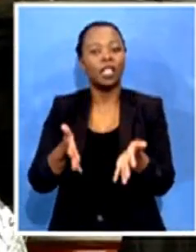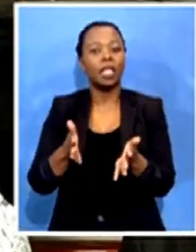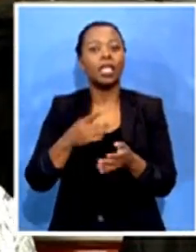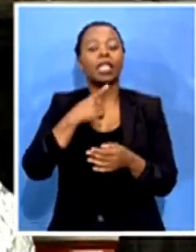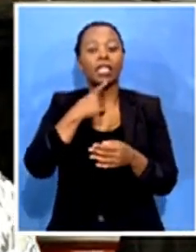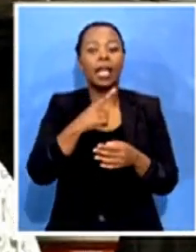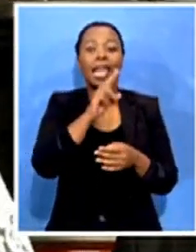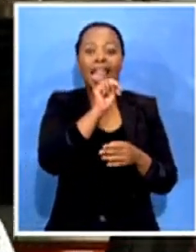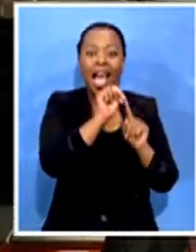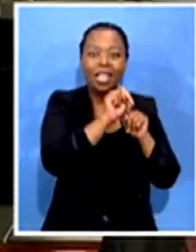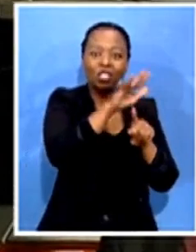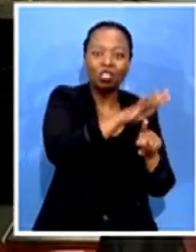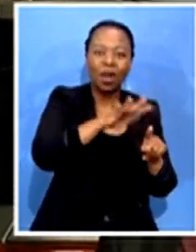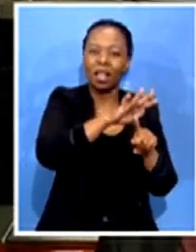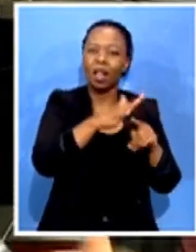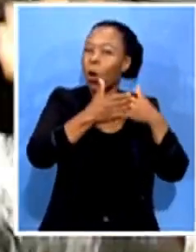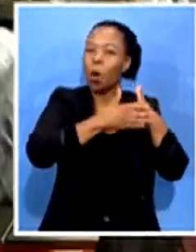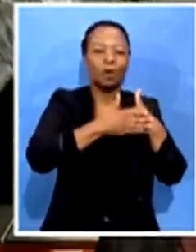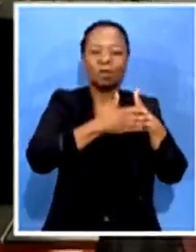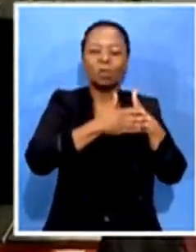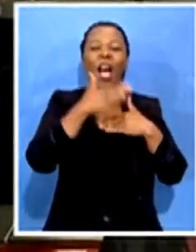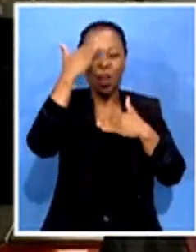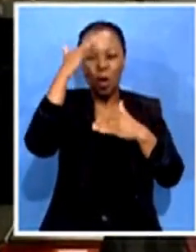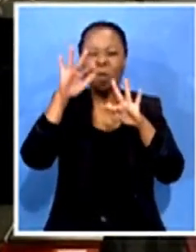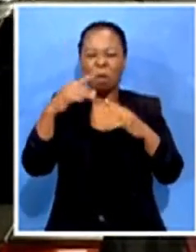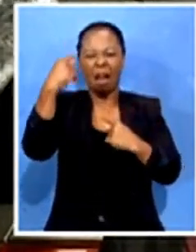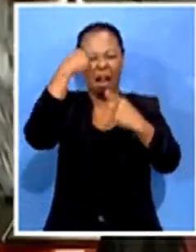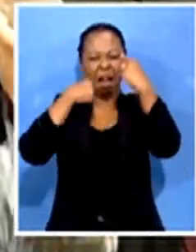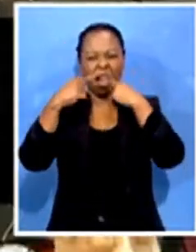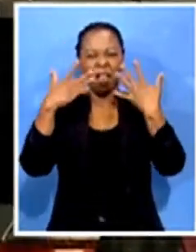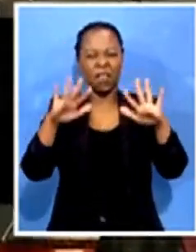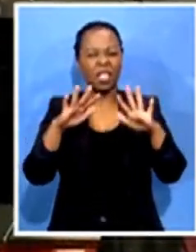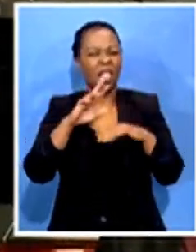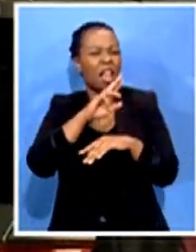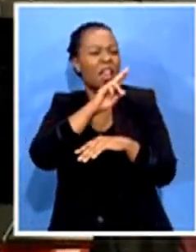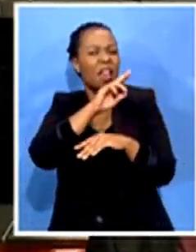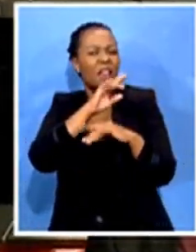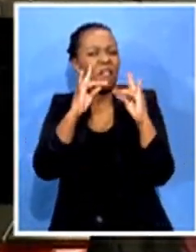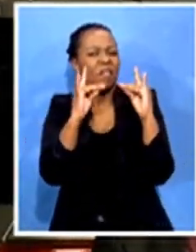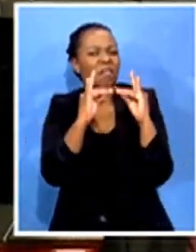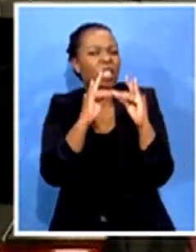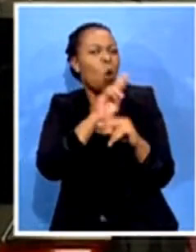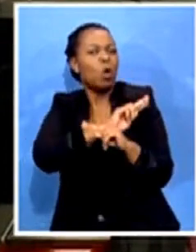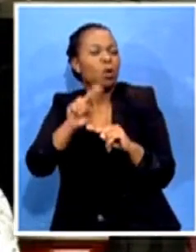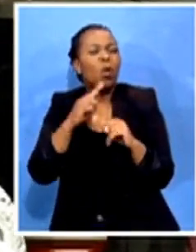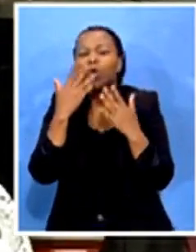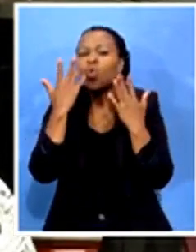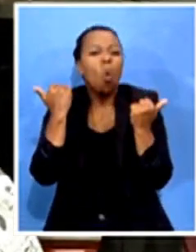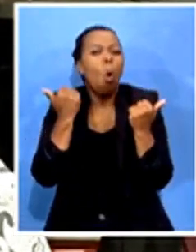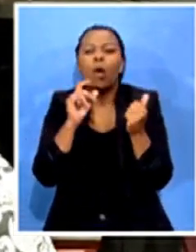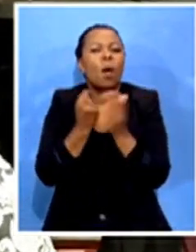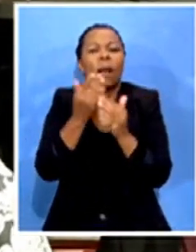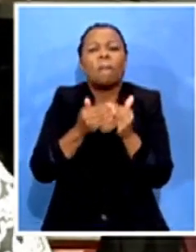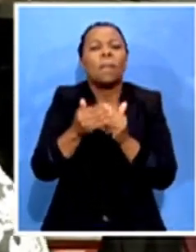criticized that as a field hospital, we don't know what will happen ahead. We're criticized, especially by the